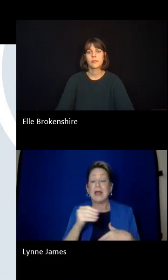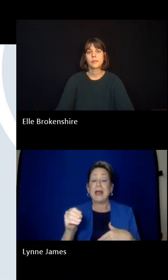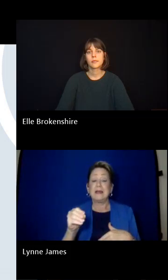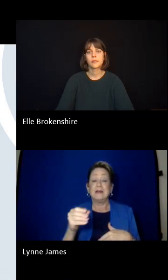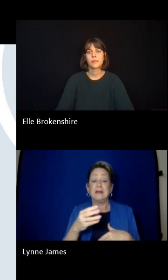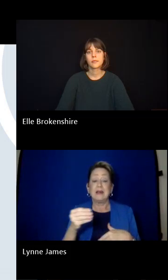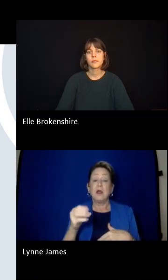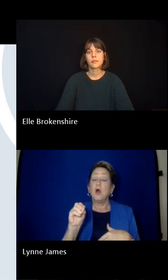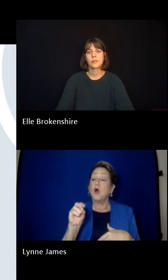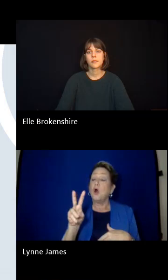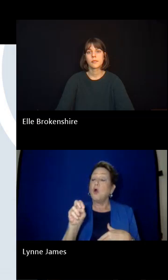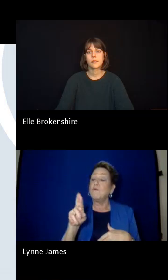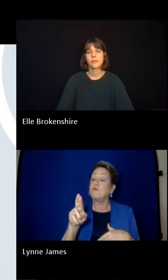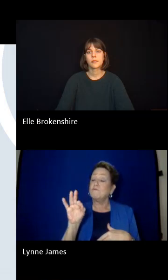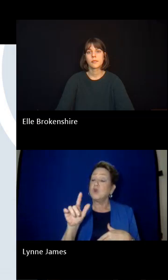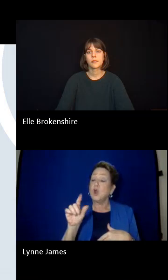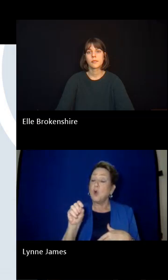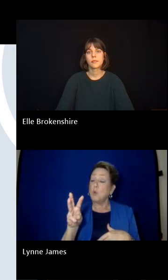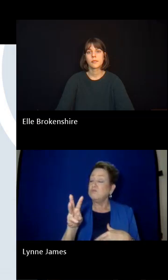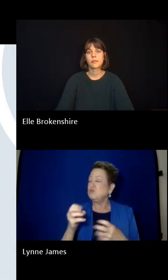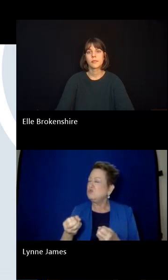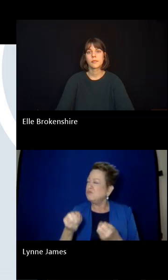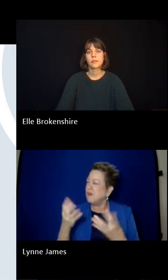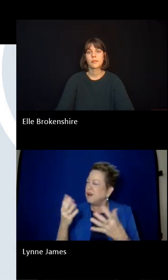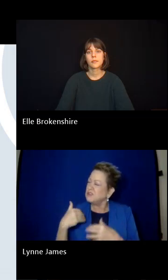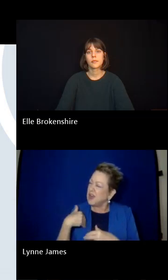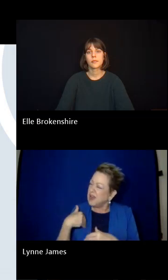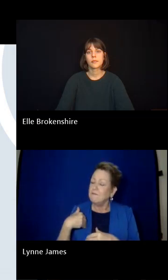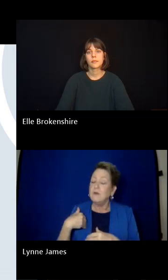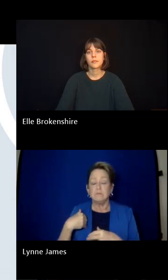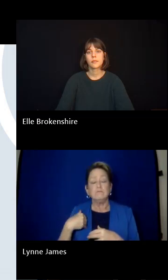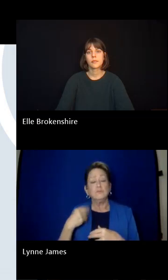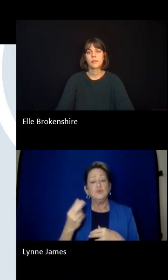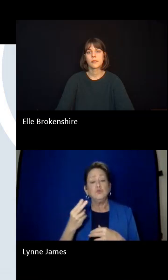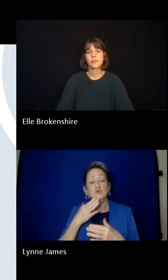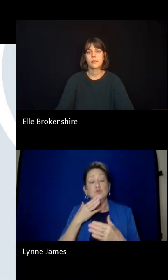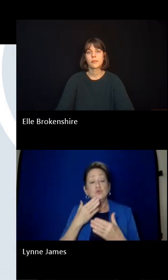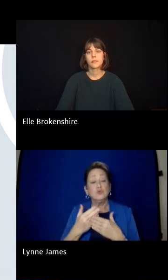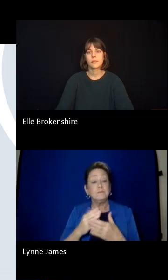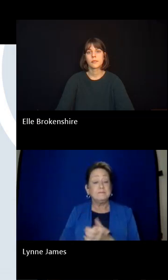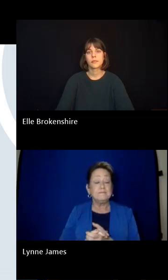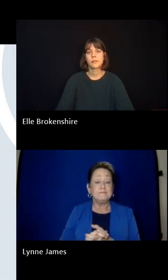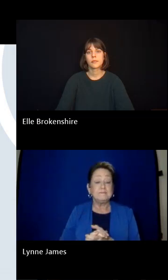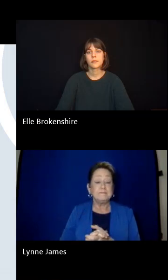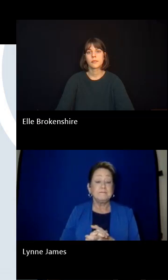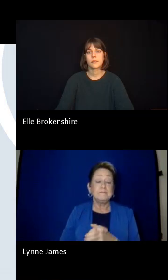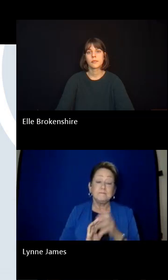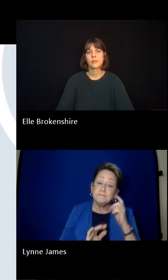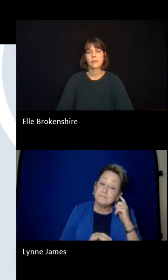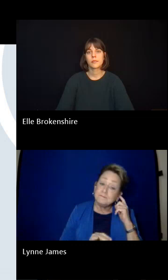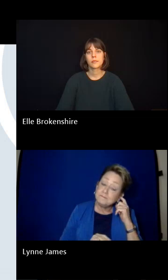overflow stock notices were effectively used and typically placed for items with overflow stock.